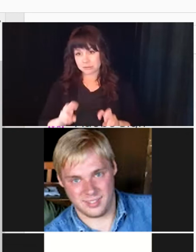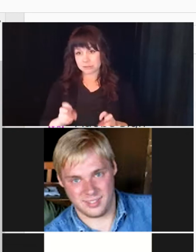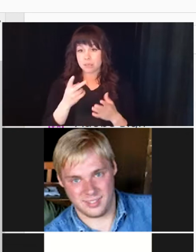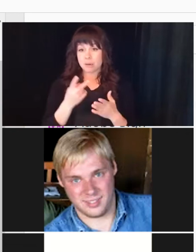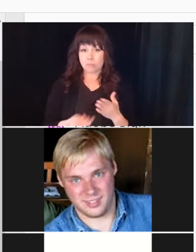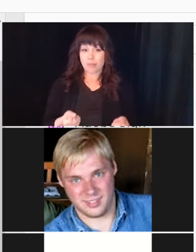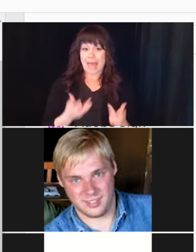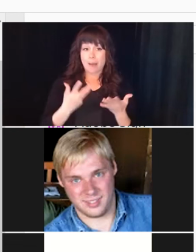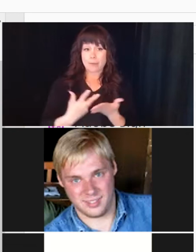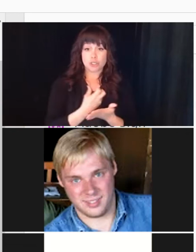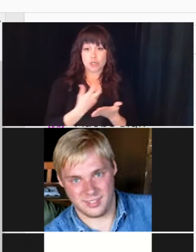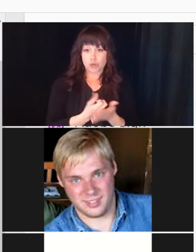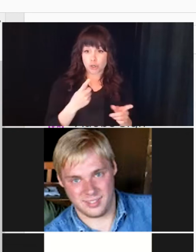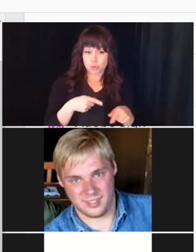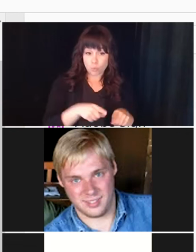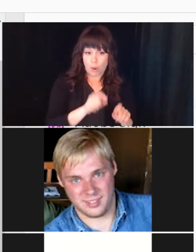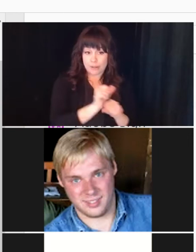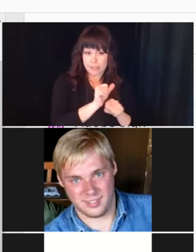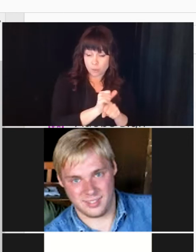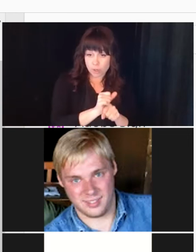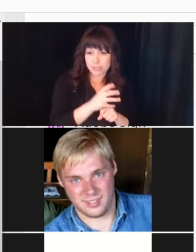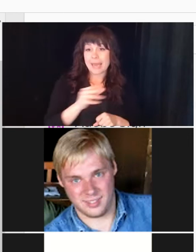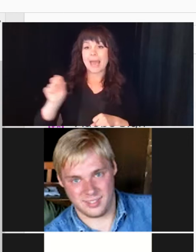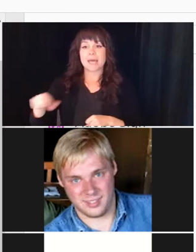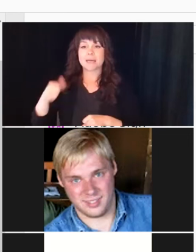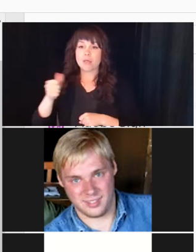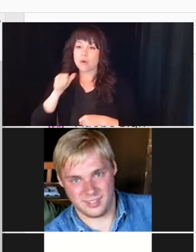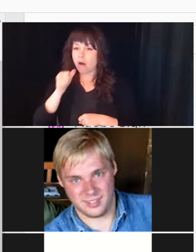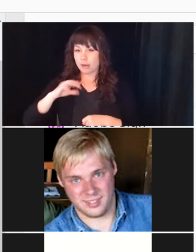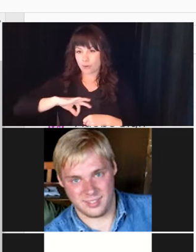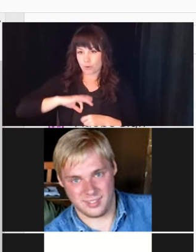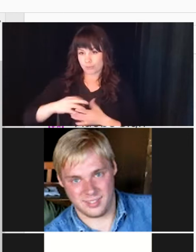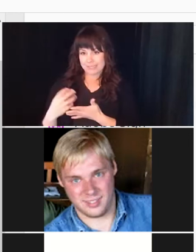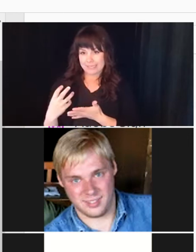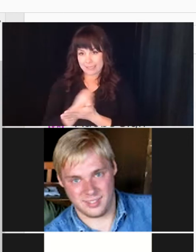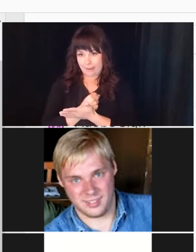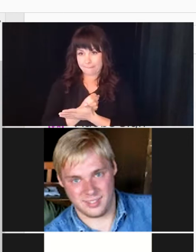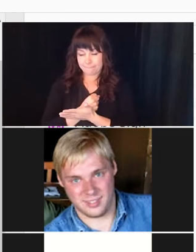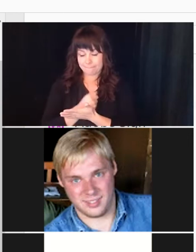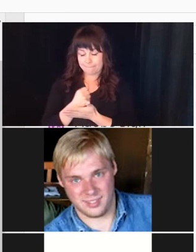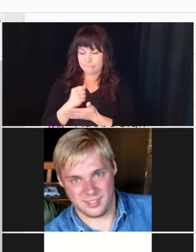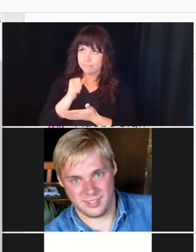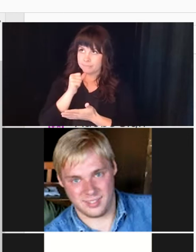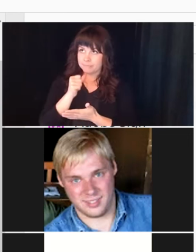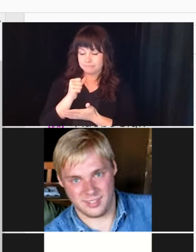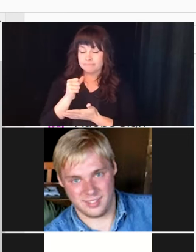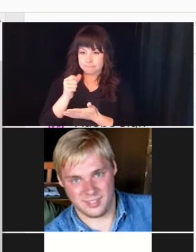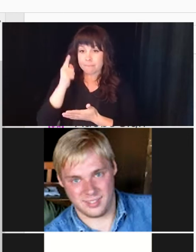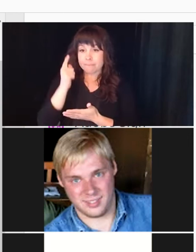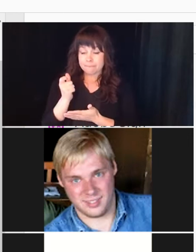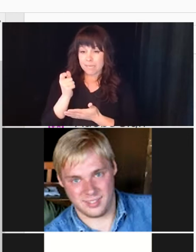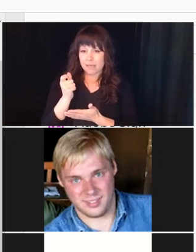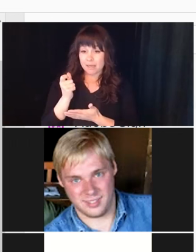other unearned income when determining how much SSI a client is eligible for. Because really, SSI